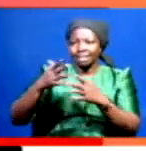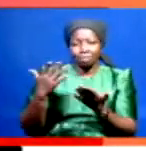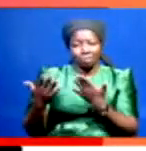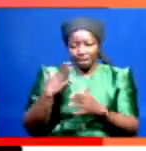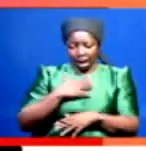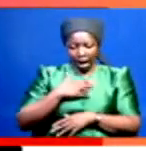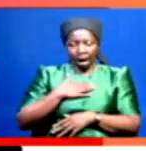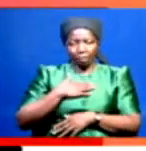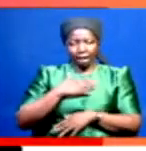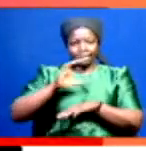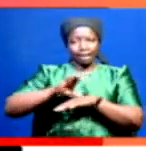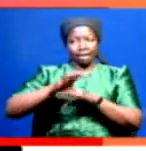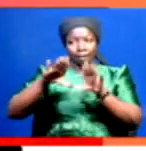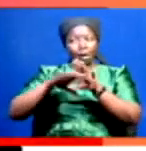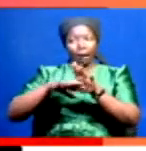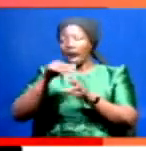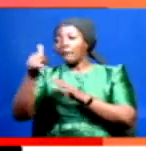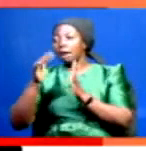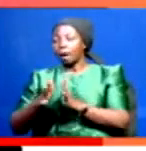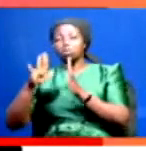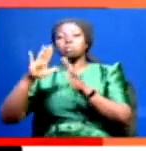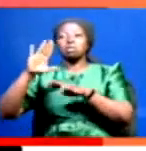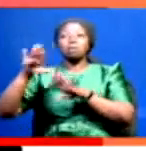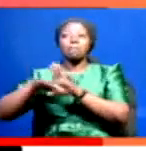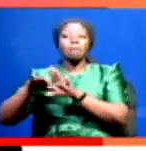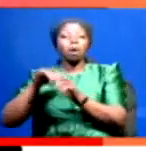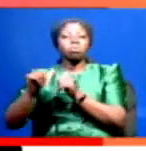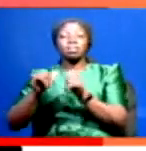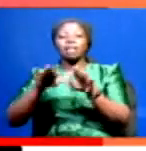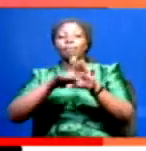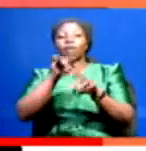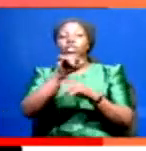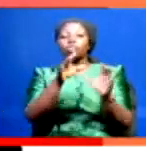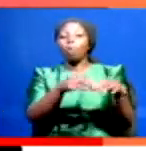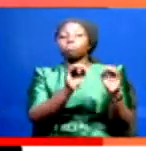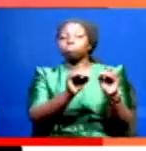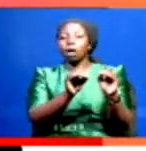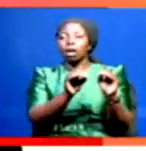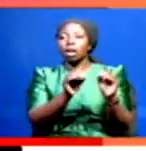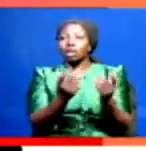somebody else's church, GOA or another church that is not a cult. Mm-hmm. Why didn't